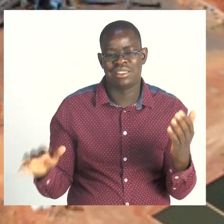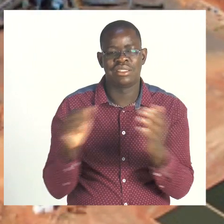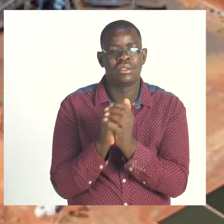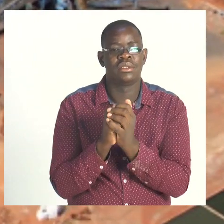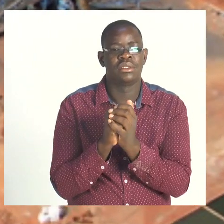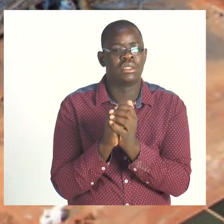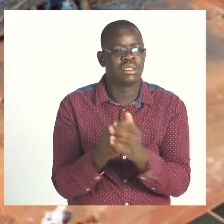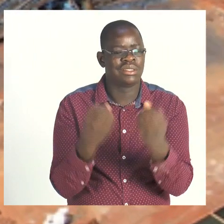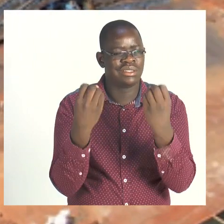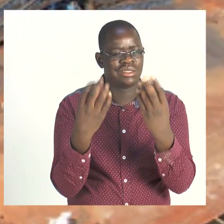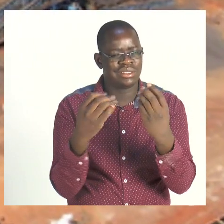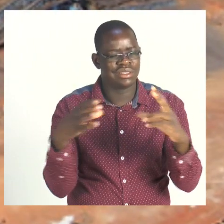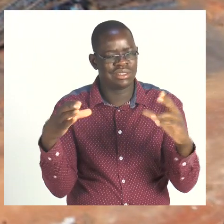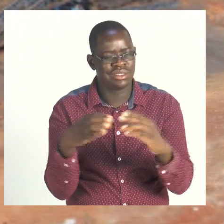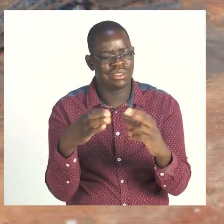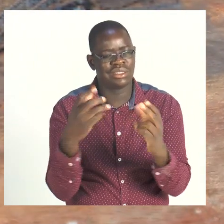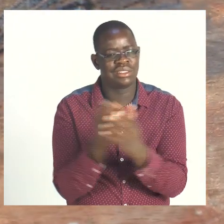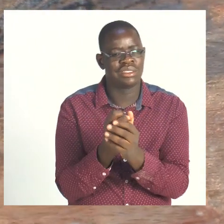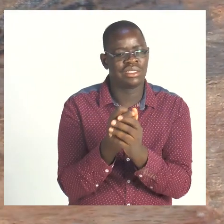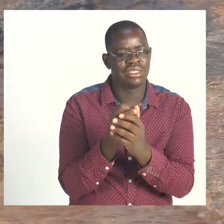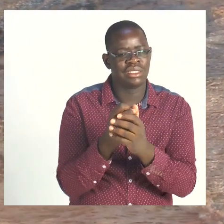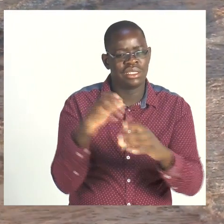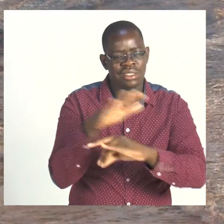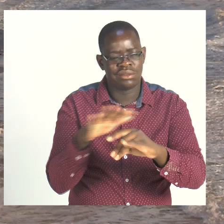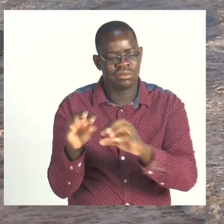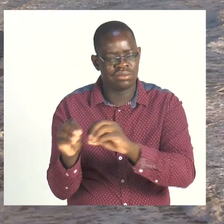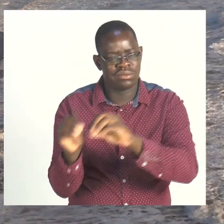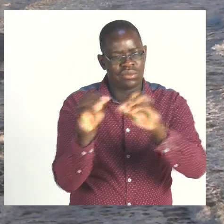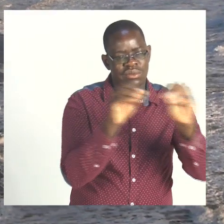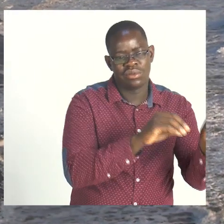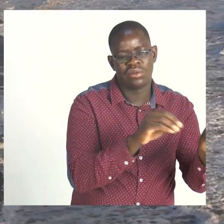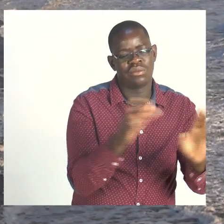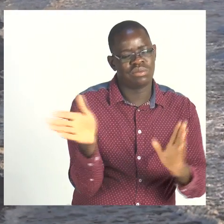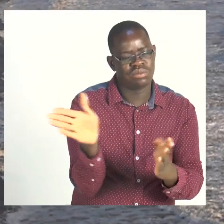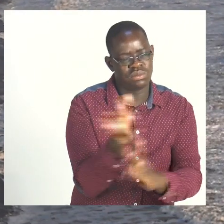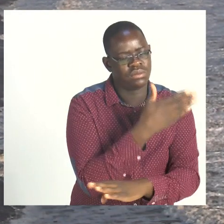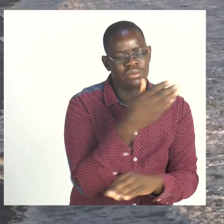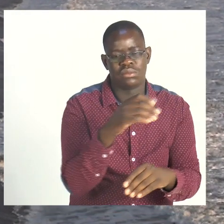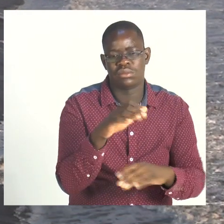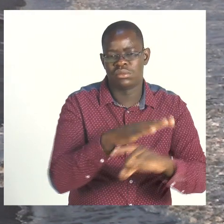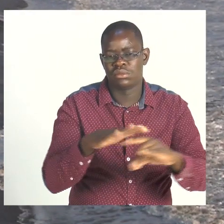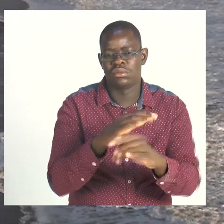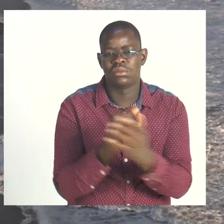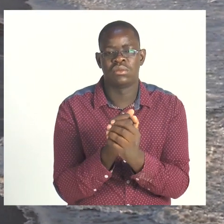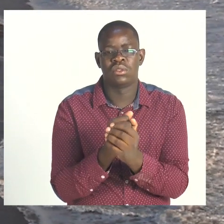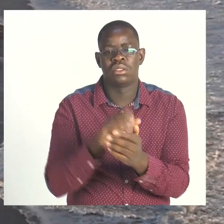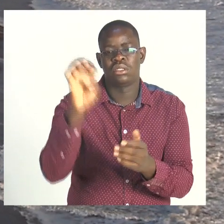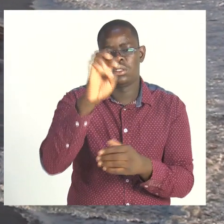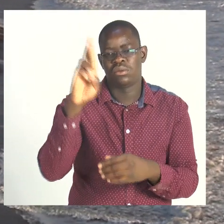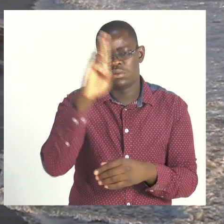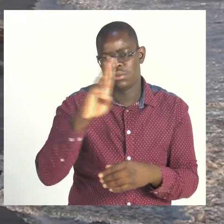Entire communities of seas and land animals may be disturbed or totally wiped out. In the Irongo